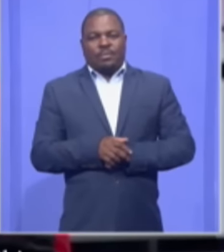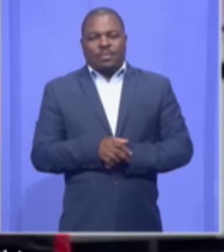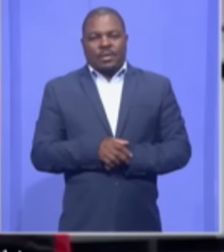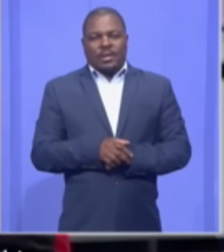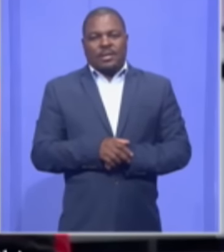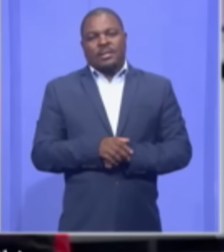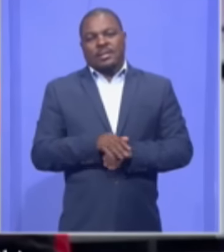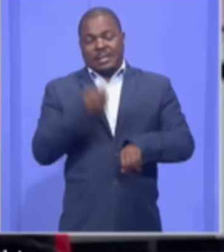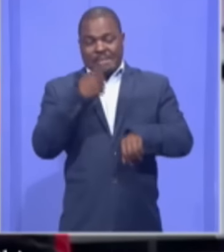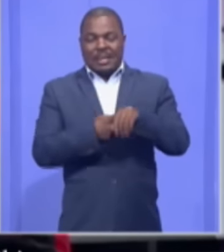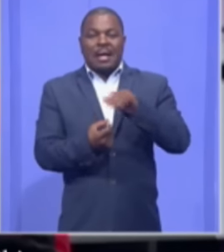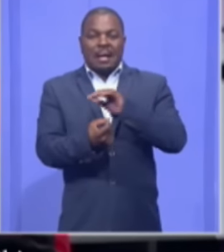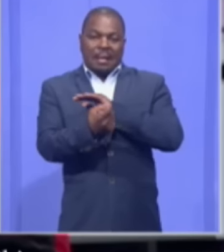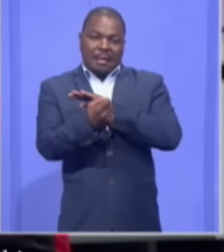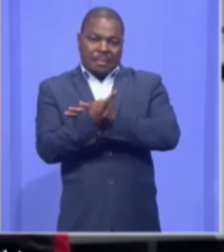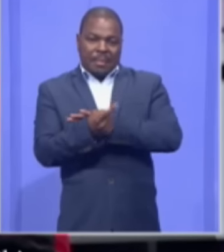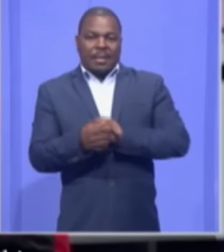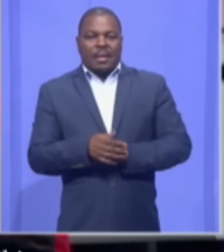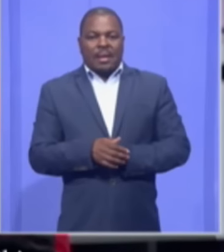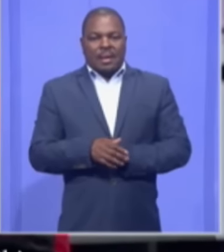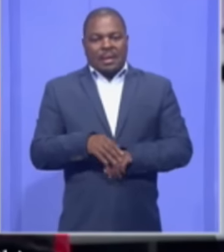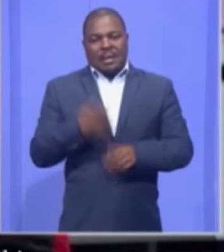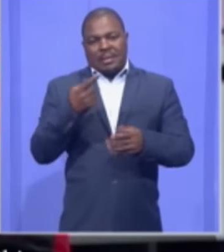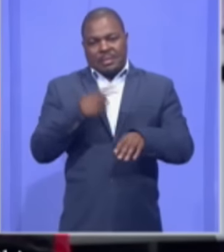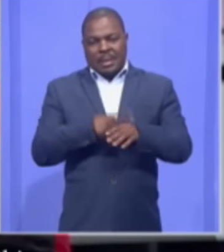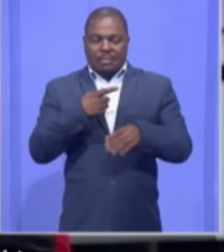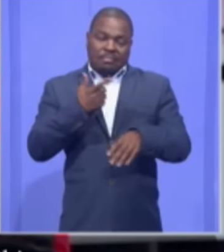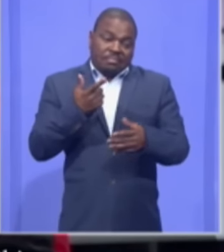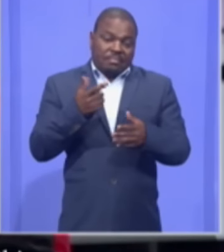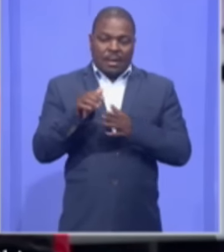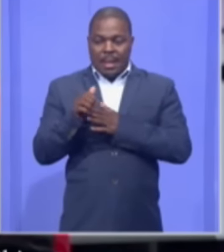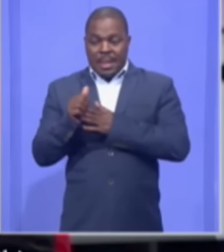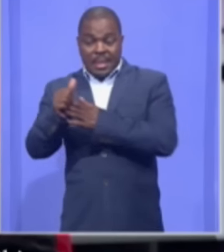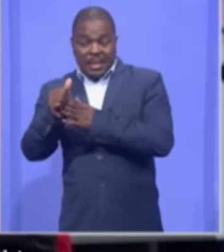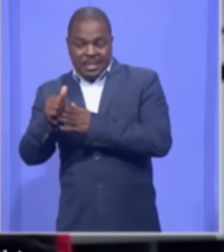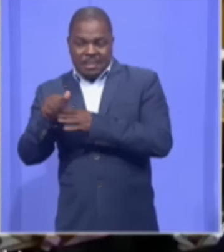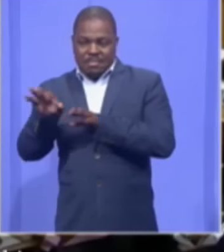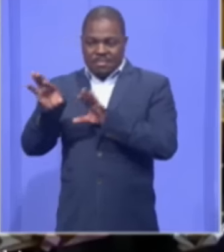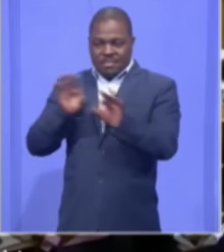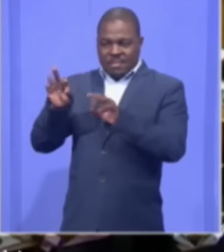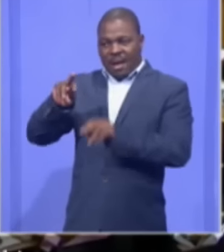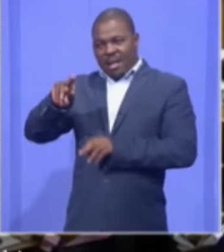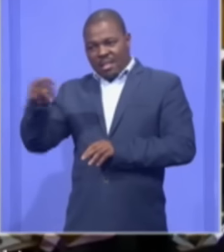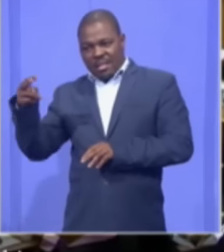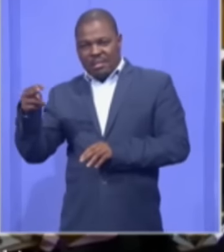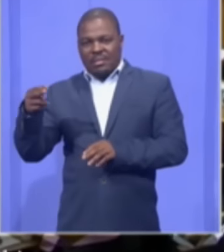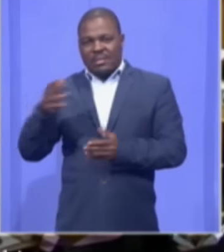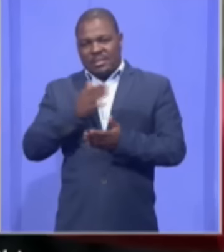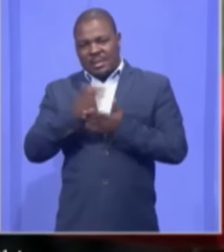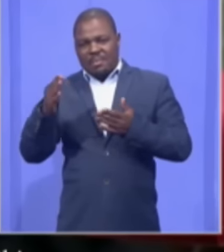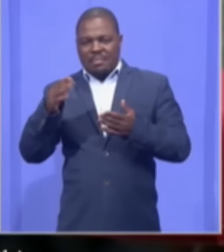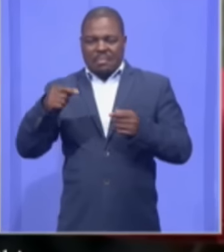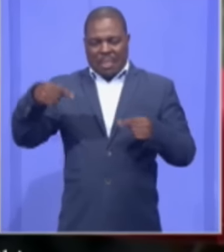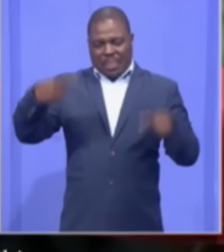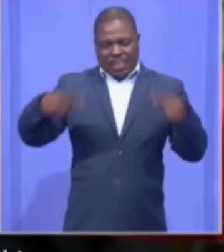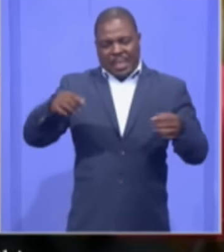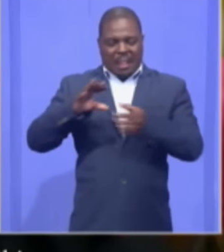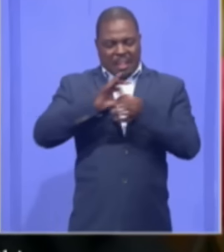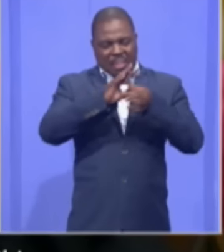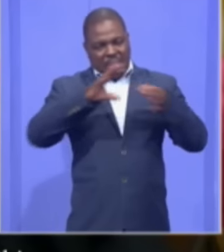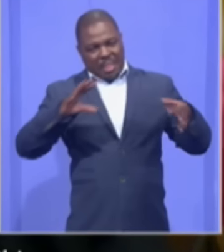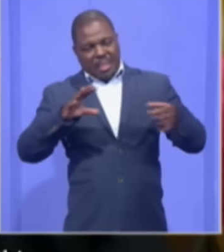go mongwe baetapele re fitlhile na go kgetha baetapele go mongwe ka mo dipathing ba fela ba fapana